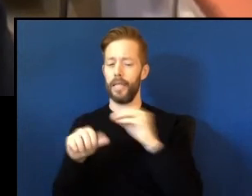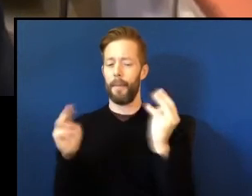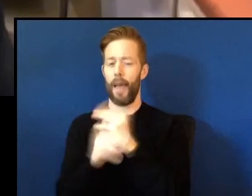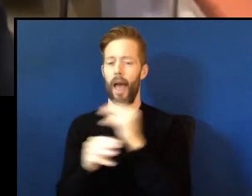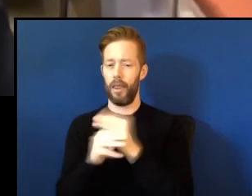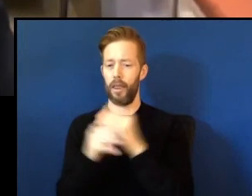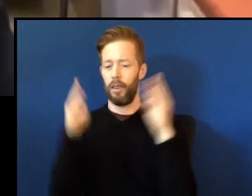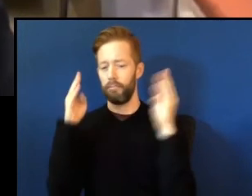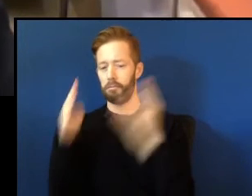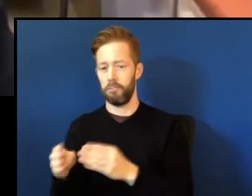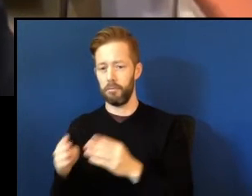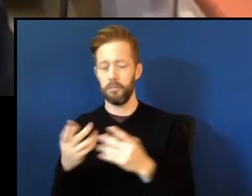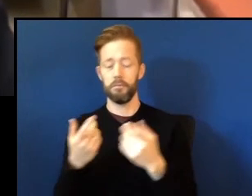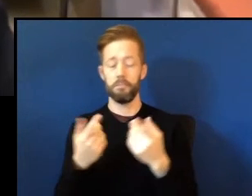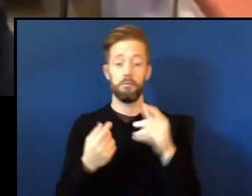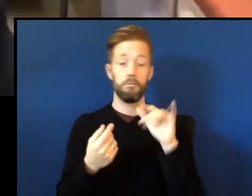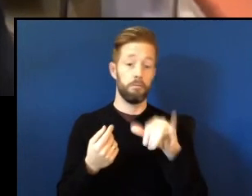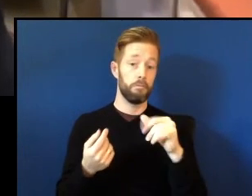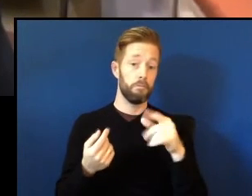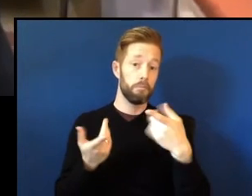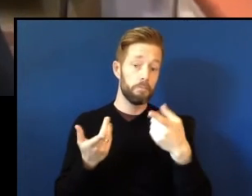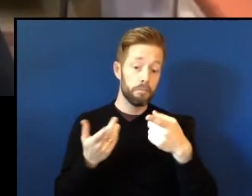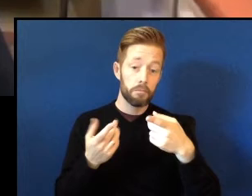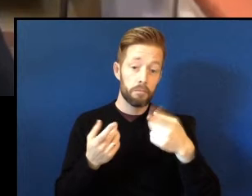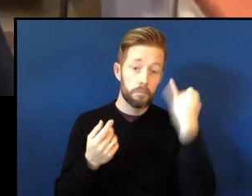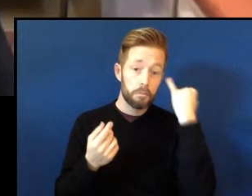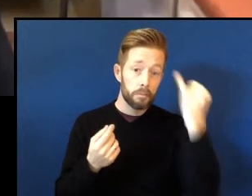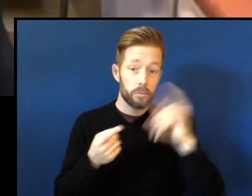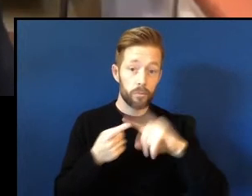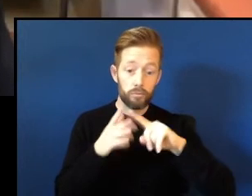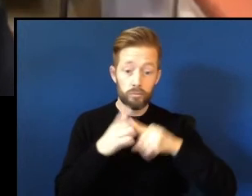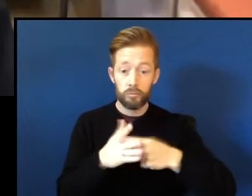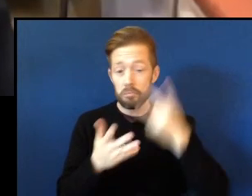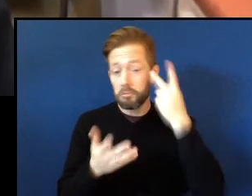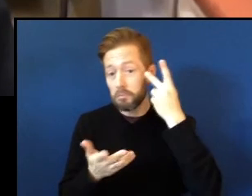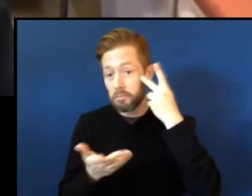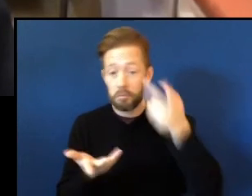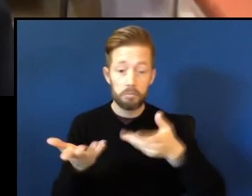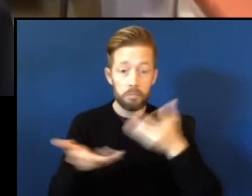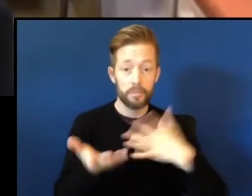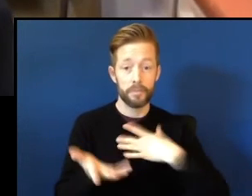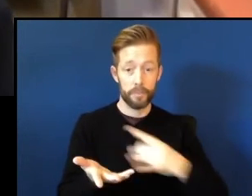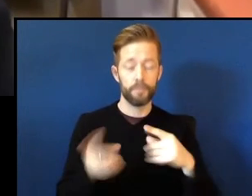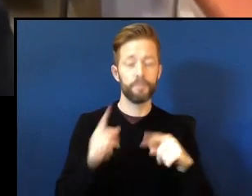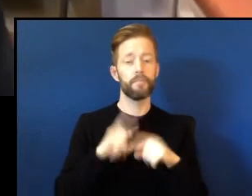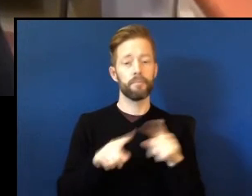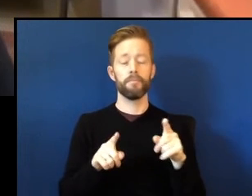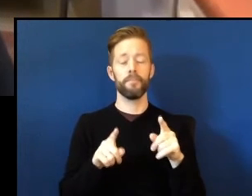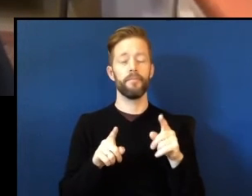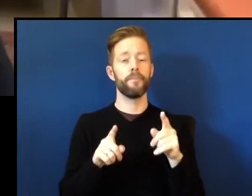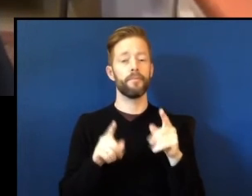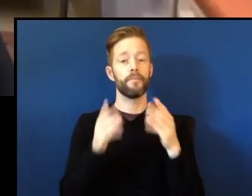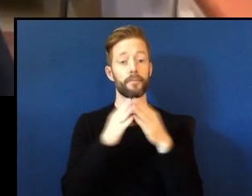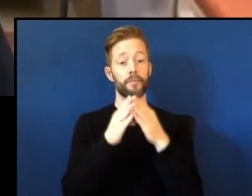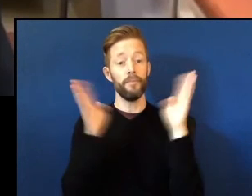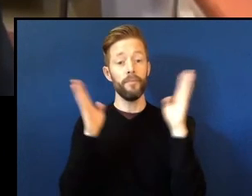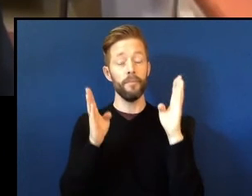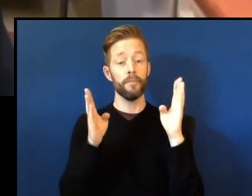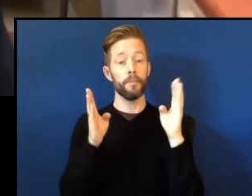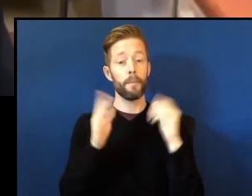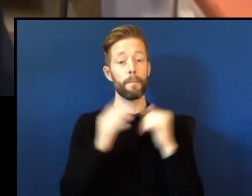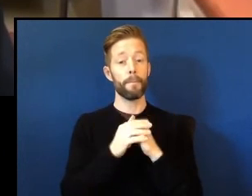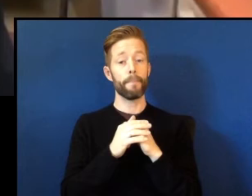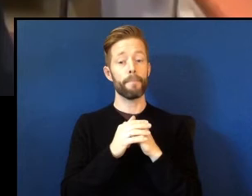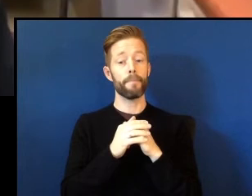that series. But that might be a place to start to see if any of that resonates with you. But I think generally the point